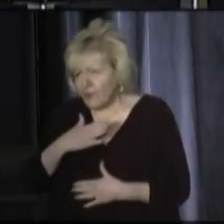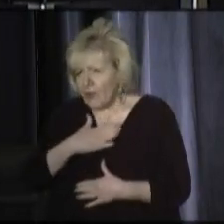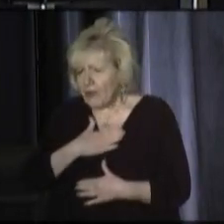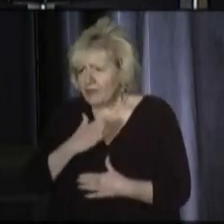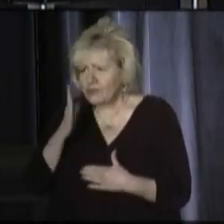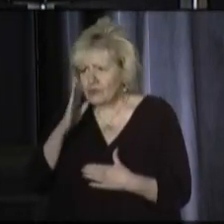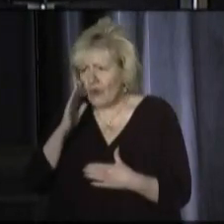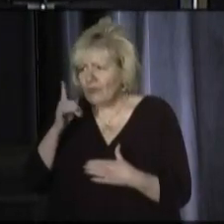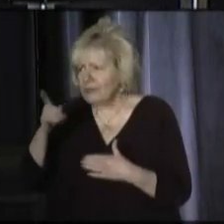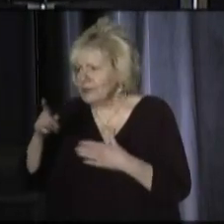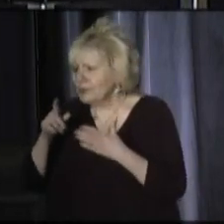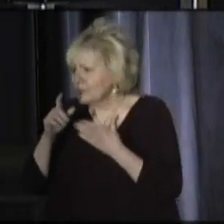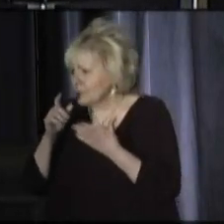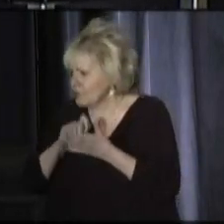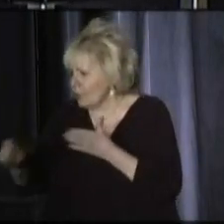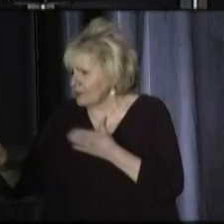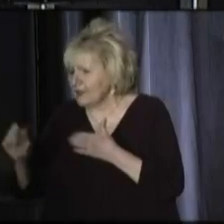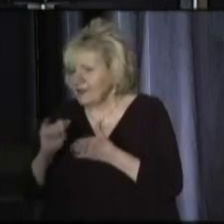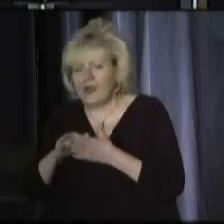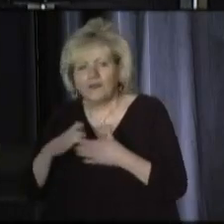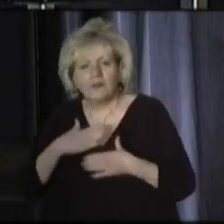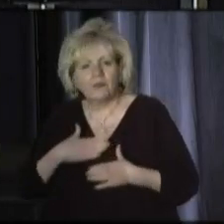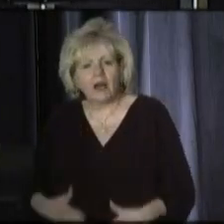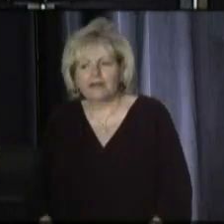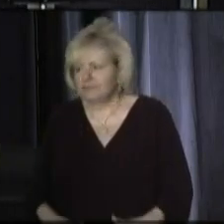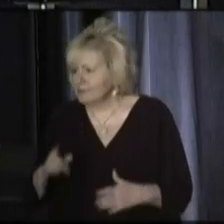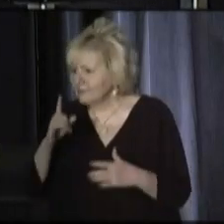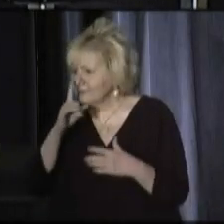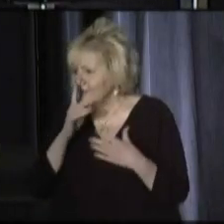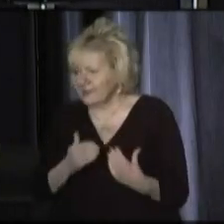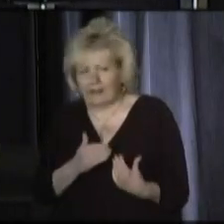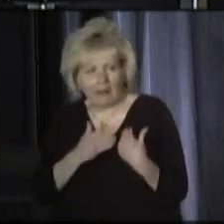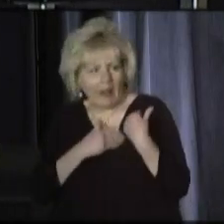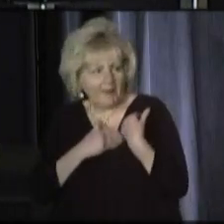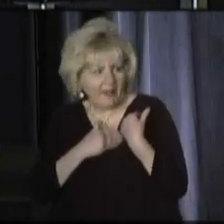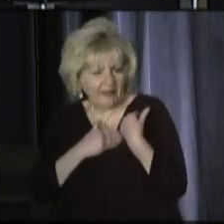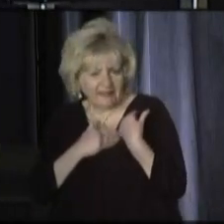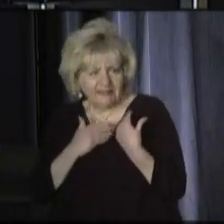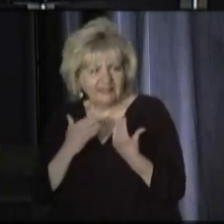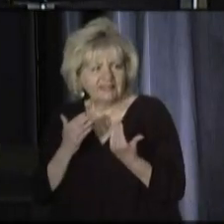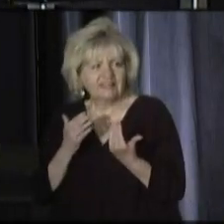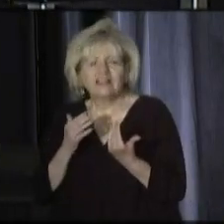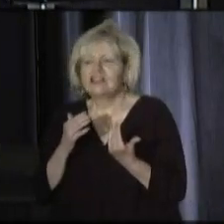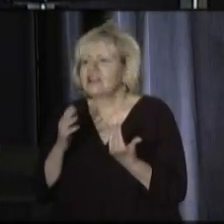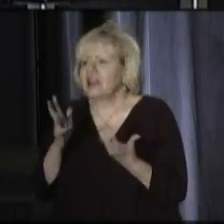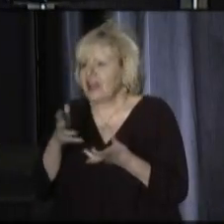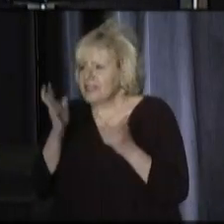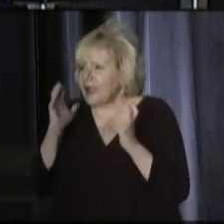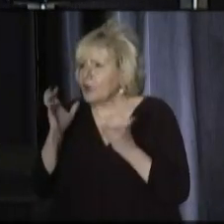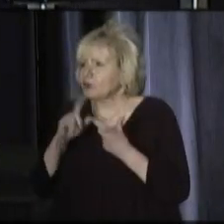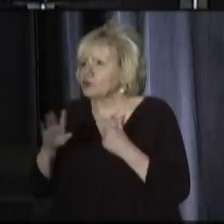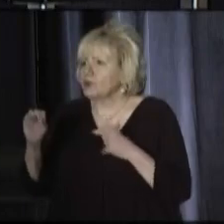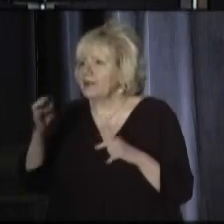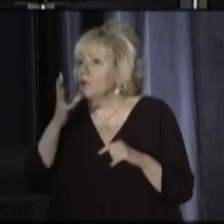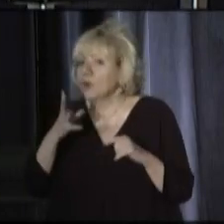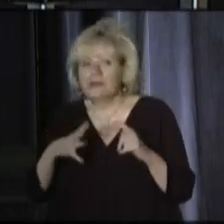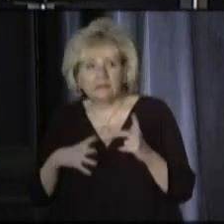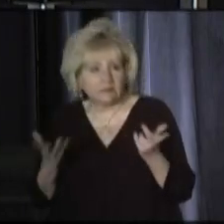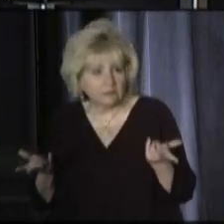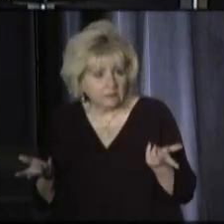wouldn't have used this language then, but I virtually considered myself illiterate growing up. Throughout high school, I went to this really